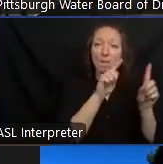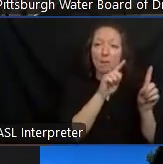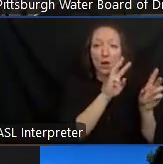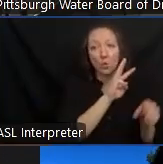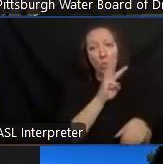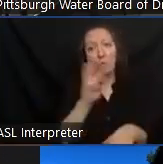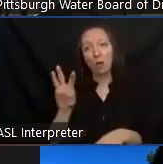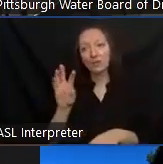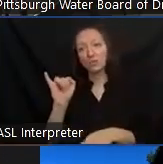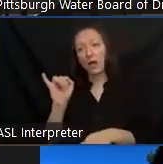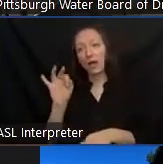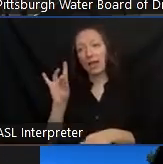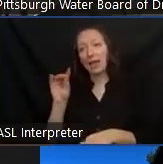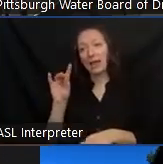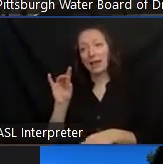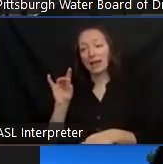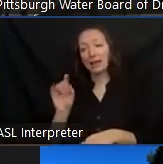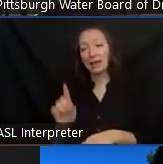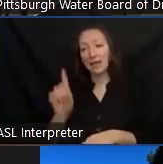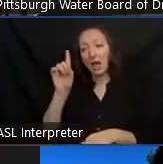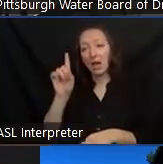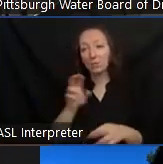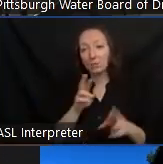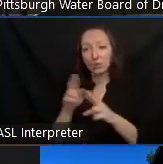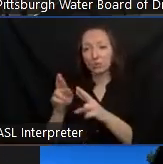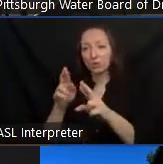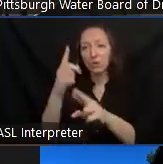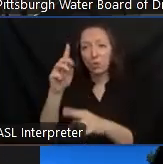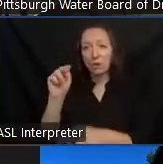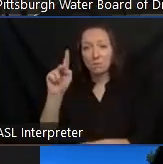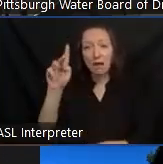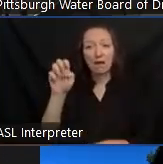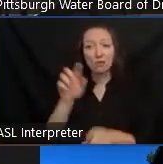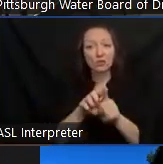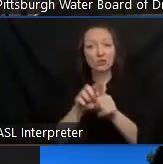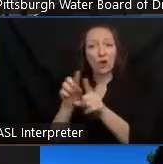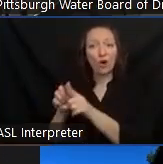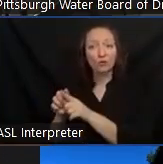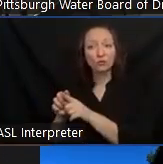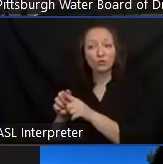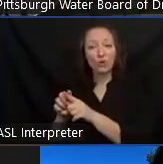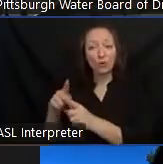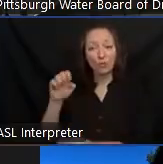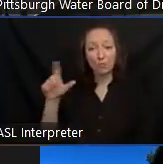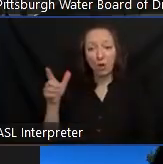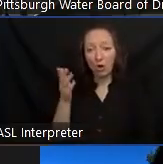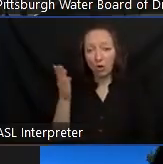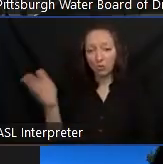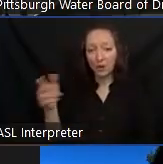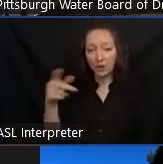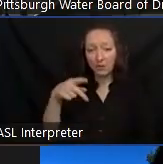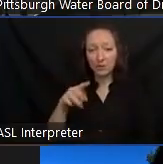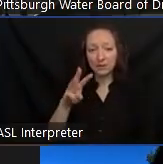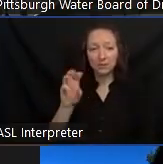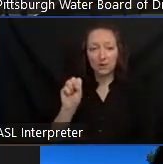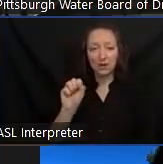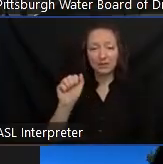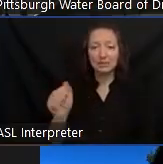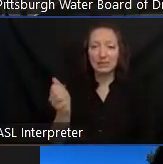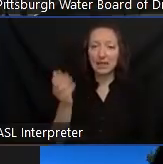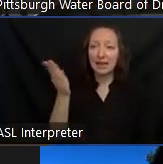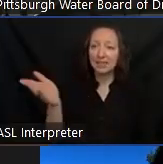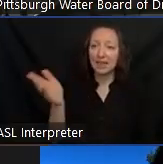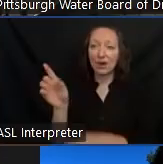look up the river a mile, and there's a little bit of Paul and PWSA sitting there as well.